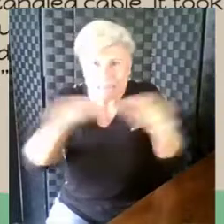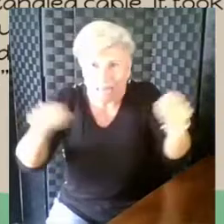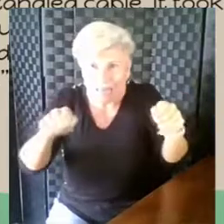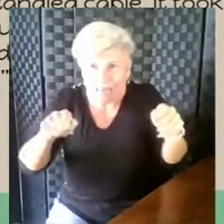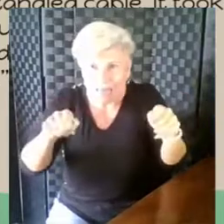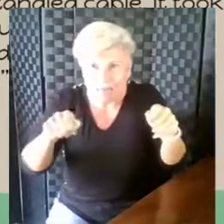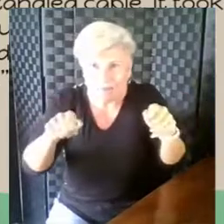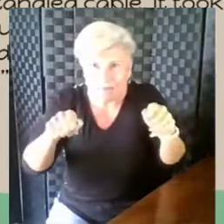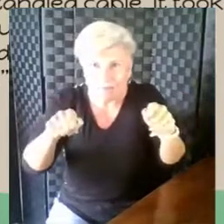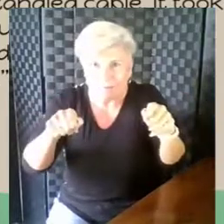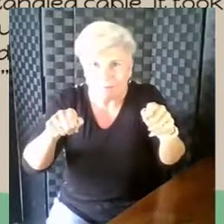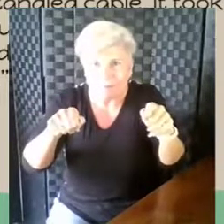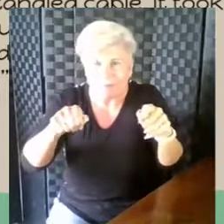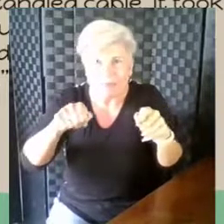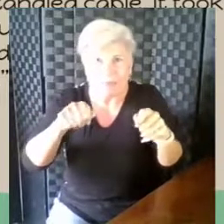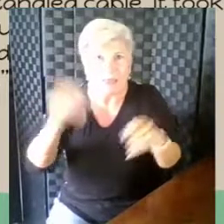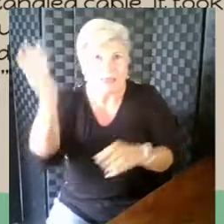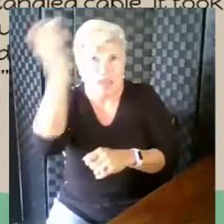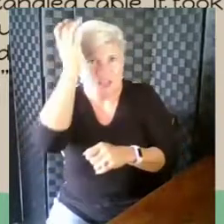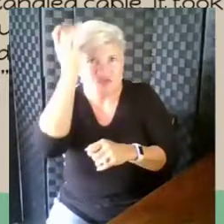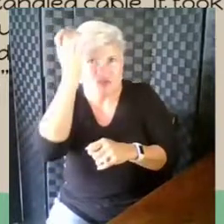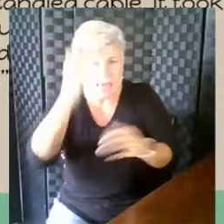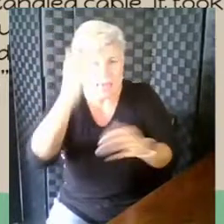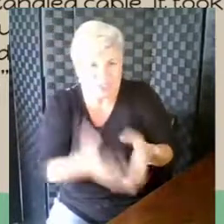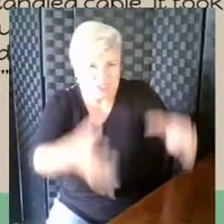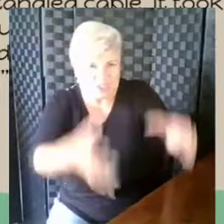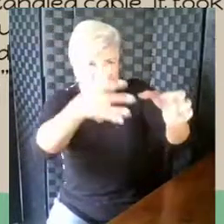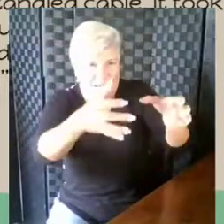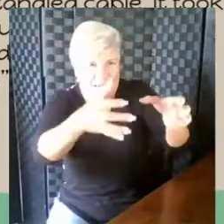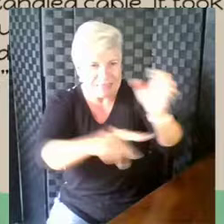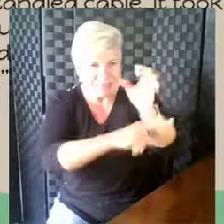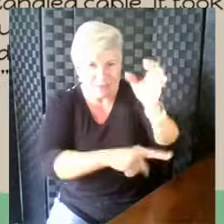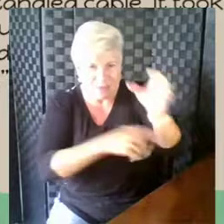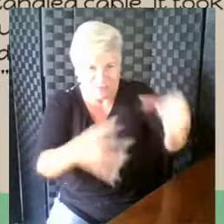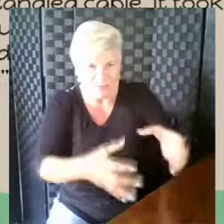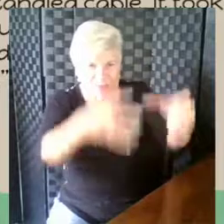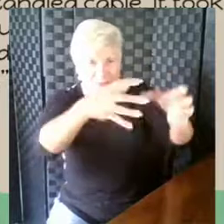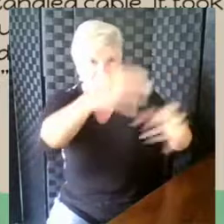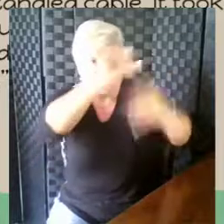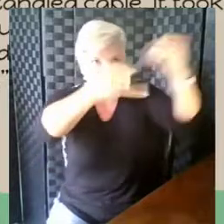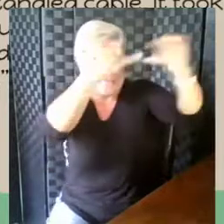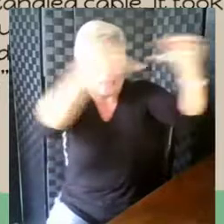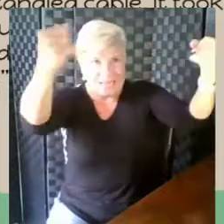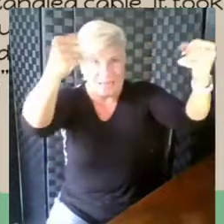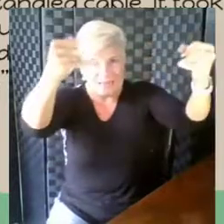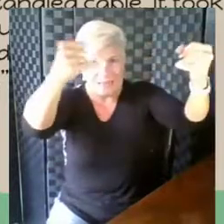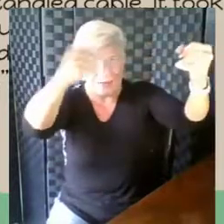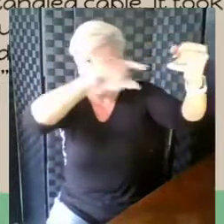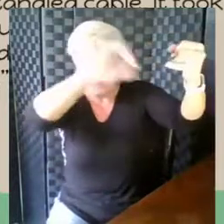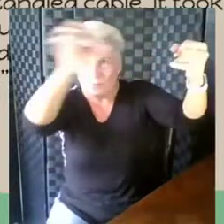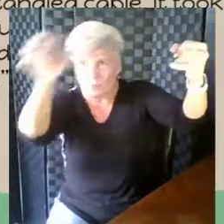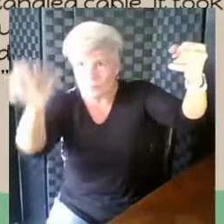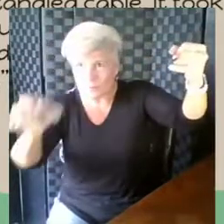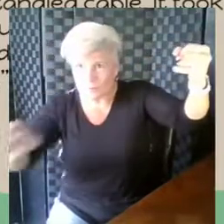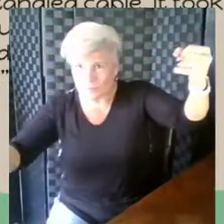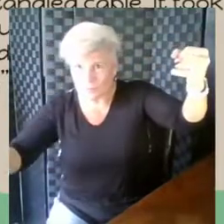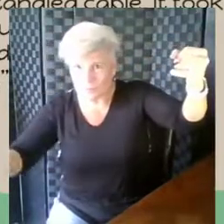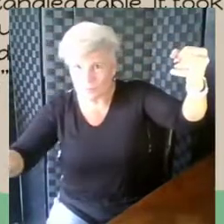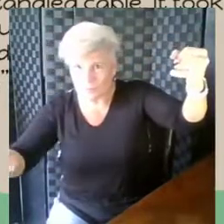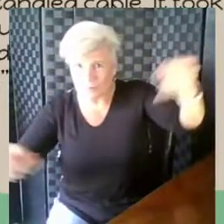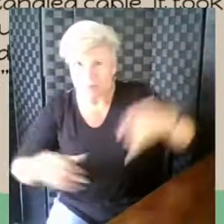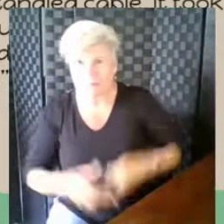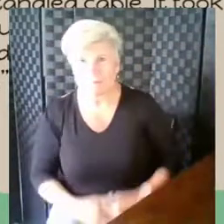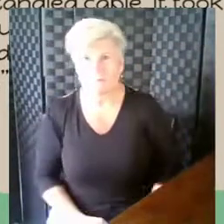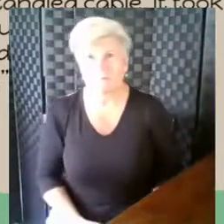the cable to the handle at the top of the trash can next to the dumpster, Josh